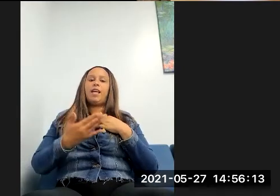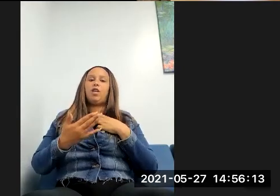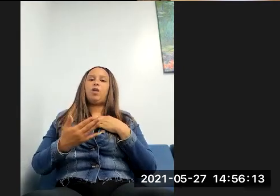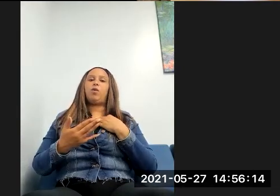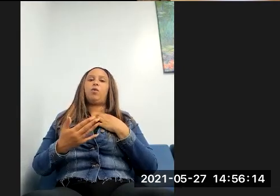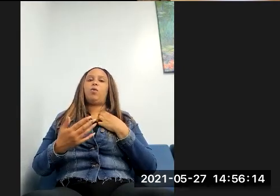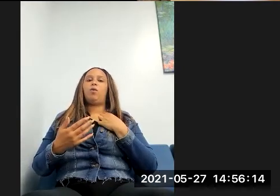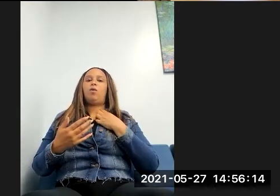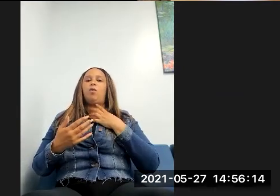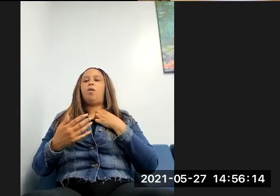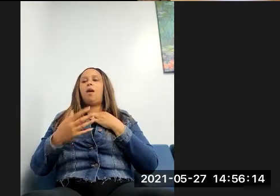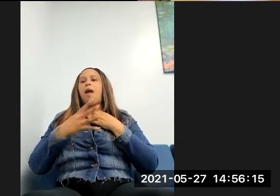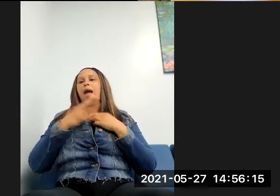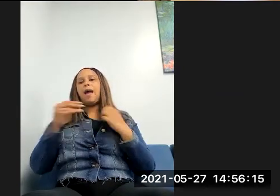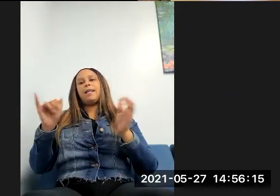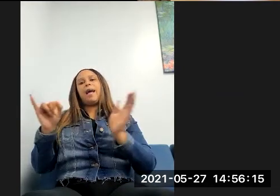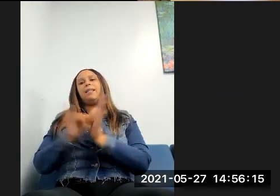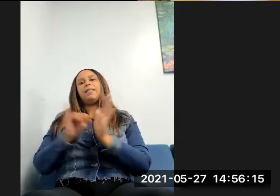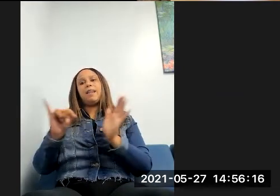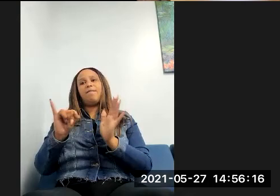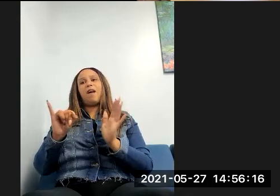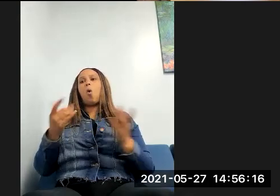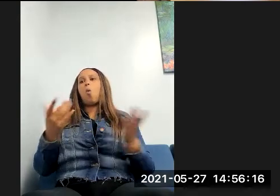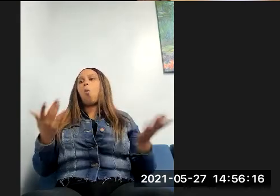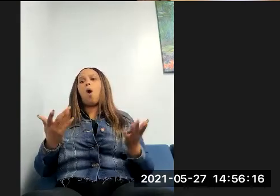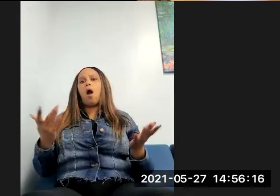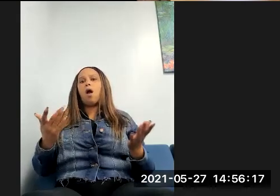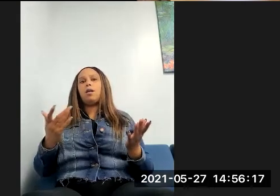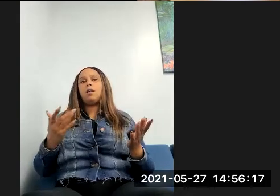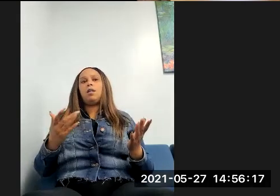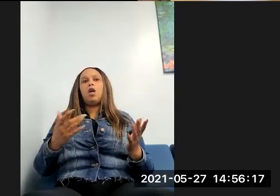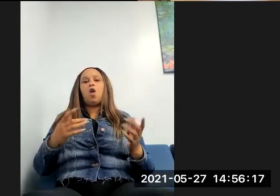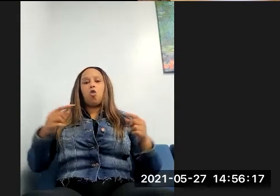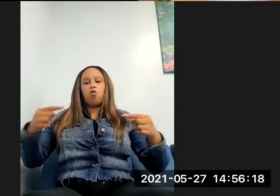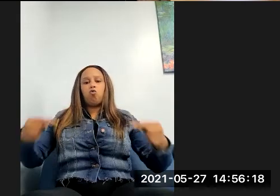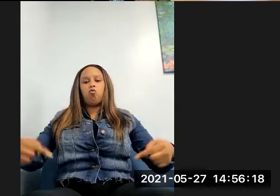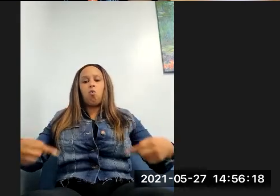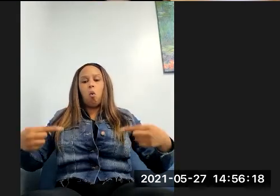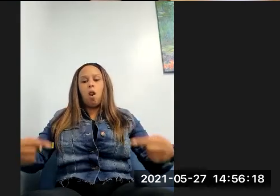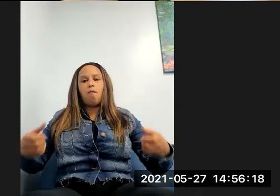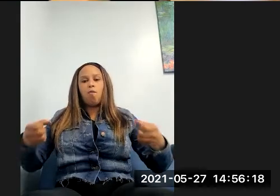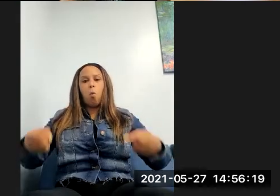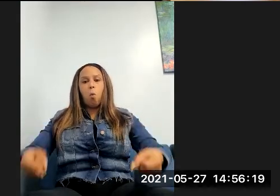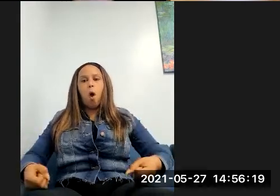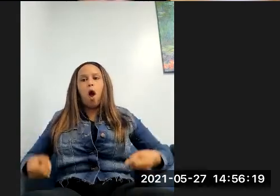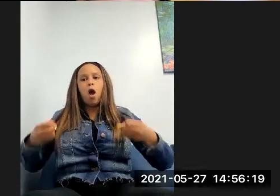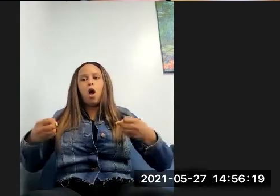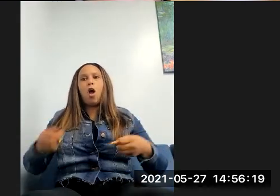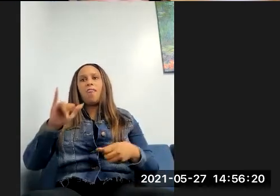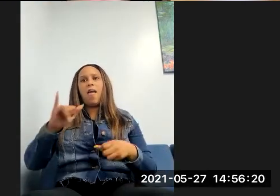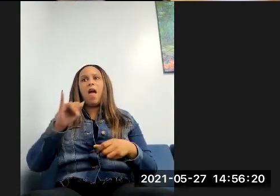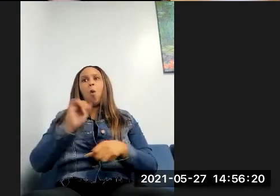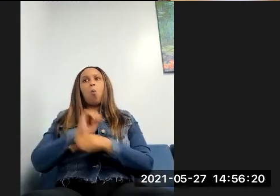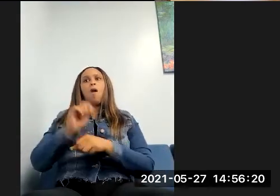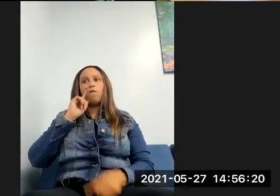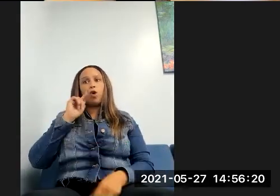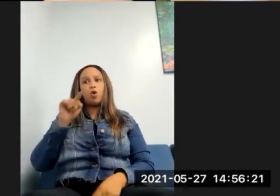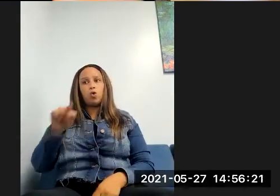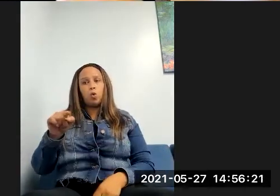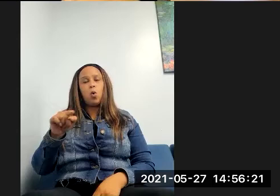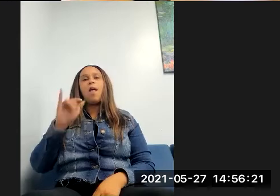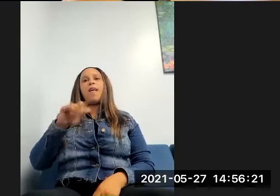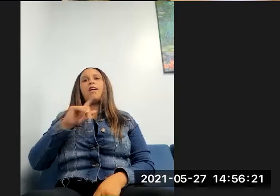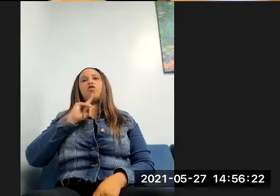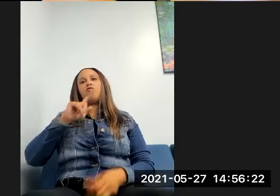clearly identifying the features of the rollator walker that works for you, that's a real key in